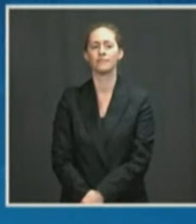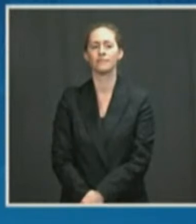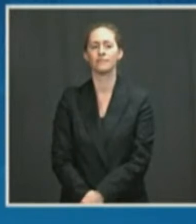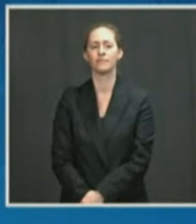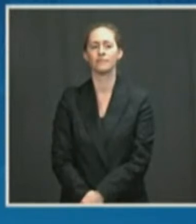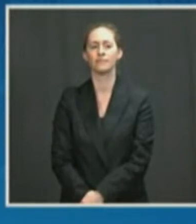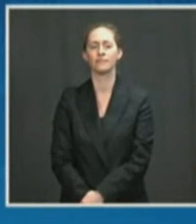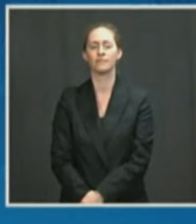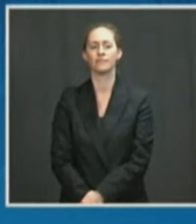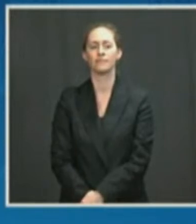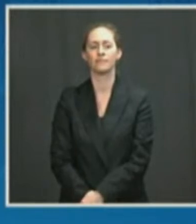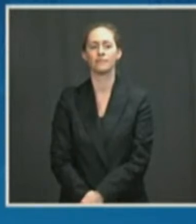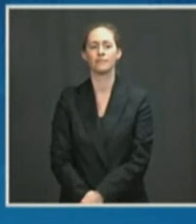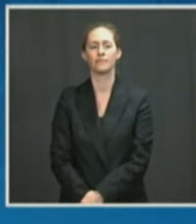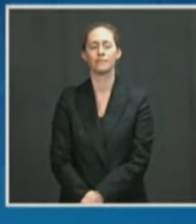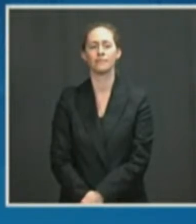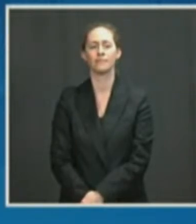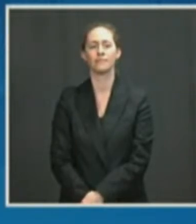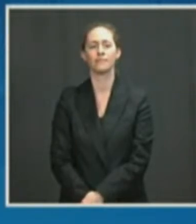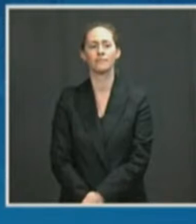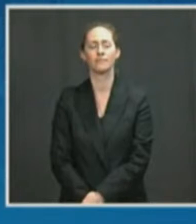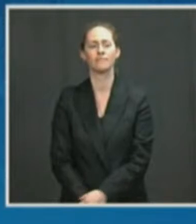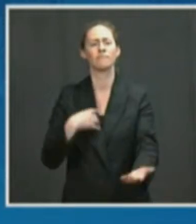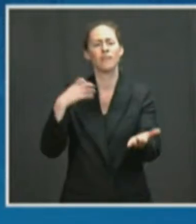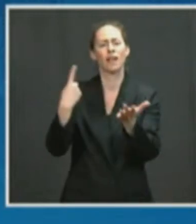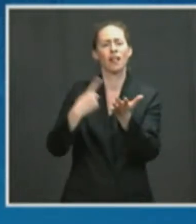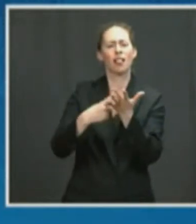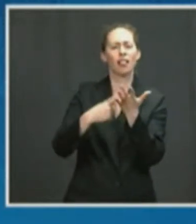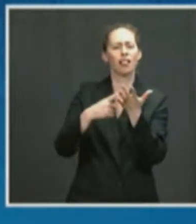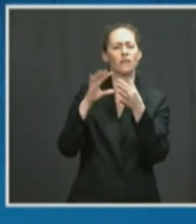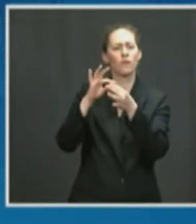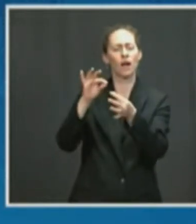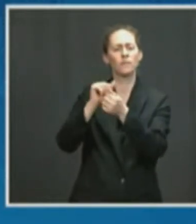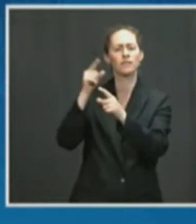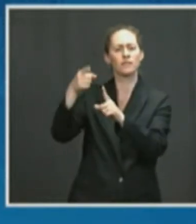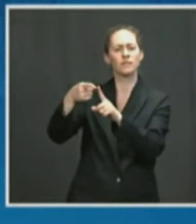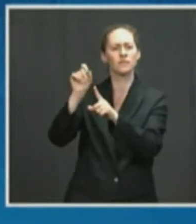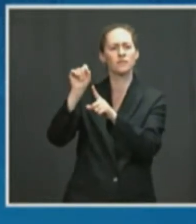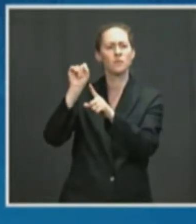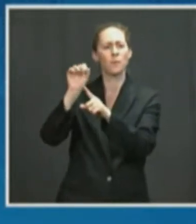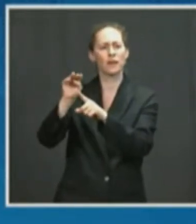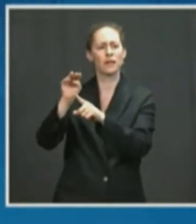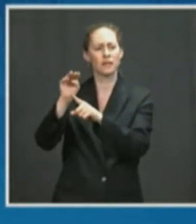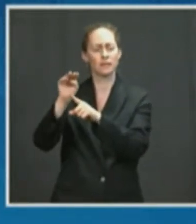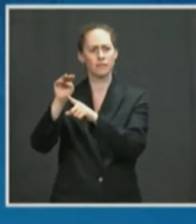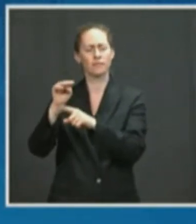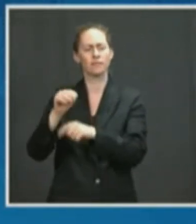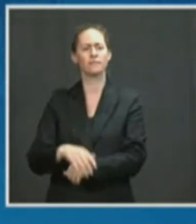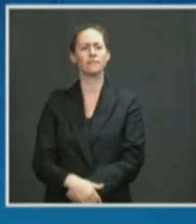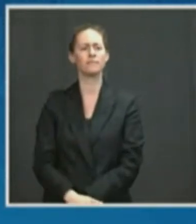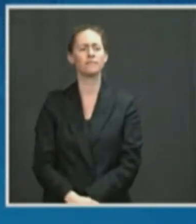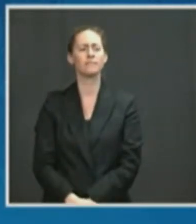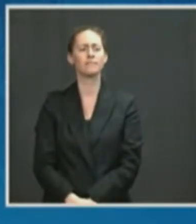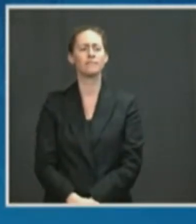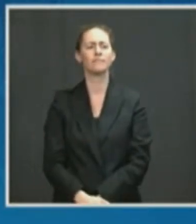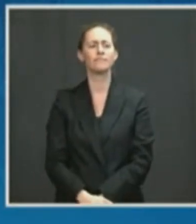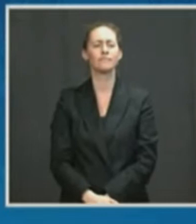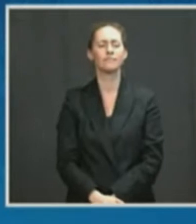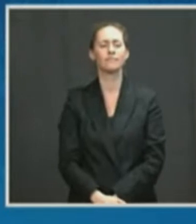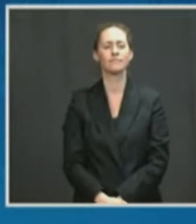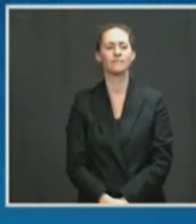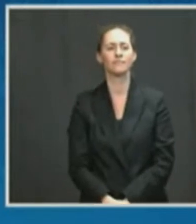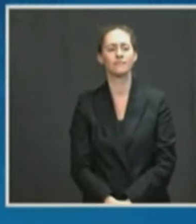question back to you. Of how many cases of corruption have I been accused? I can give you the answer to that.